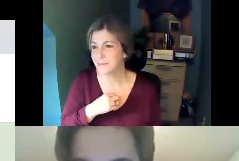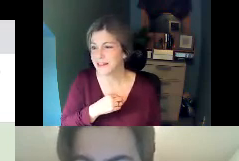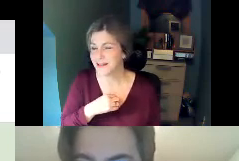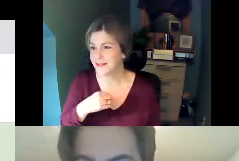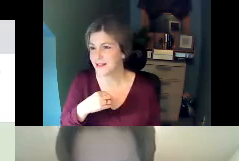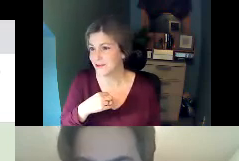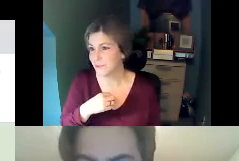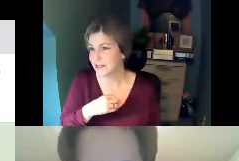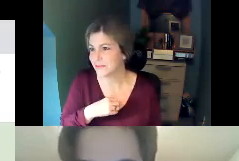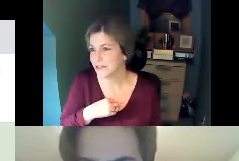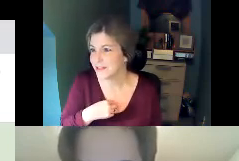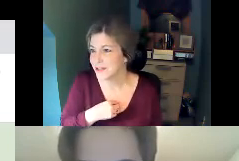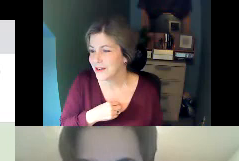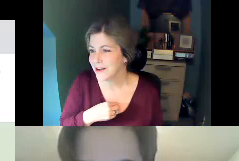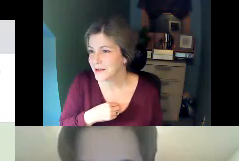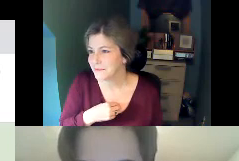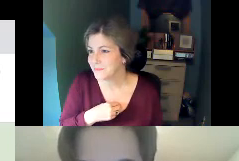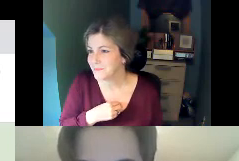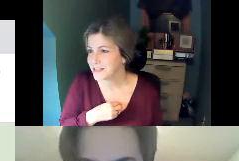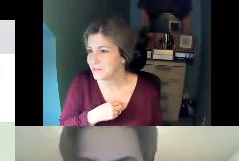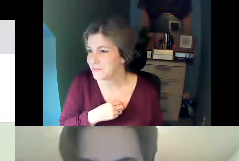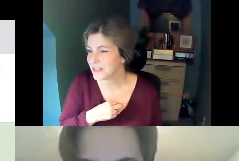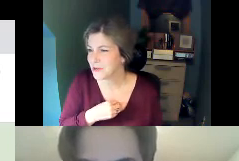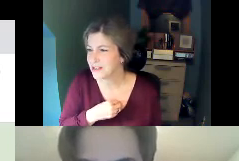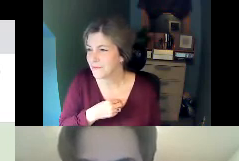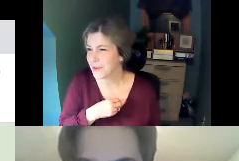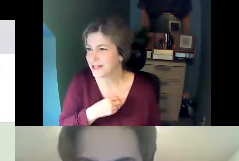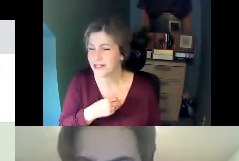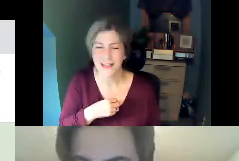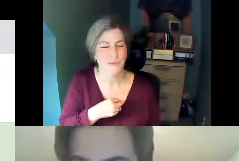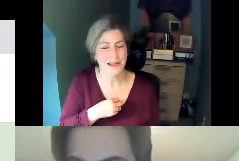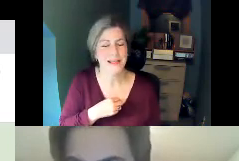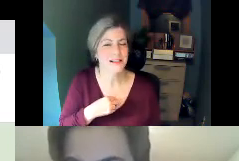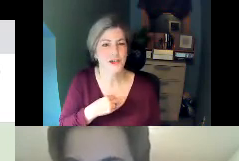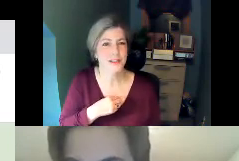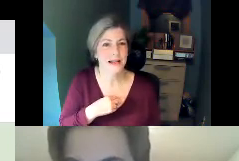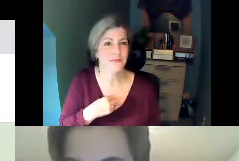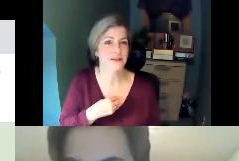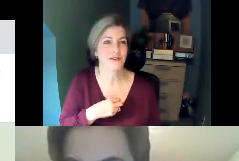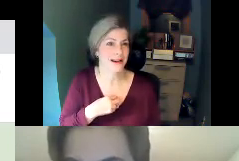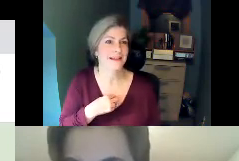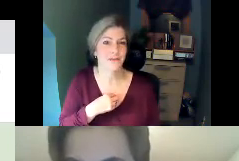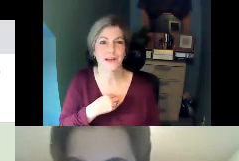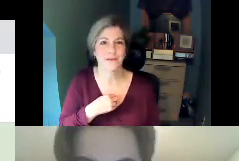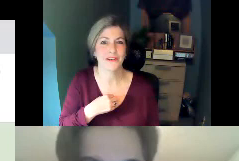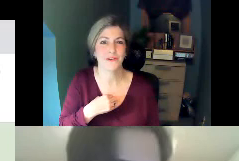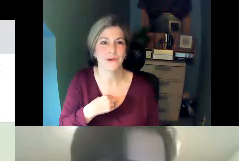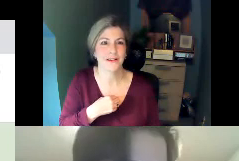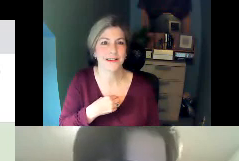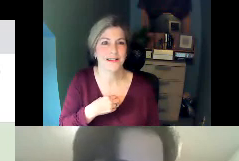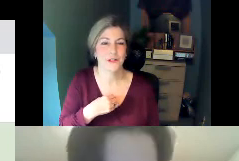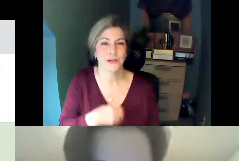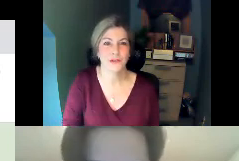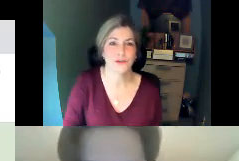that, I think that you've been given some good information here, but it sure sounds frustrating for some of you who